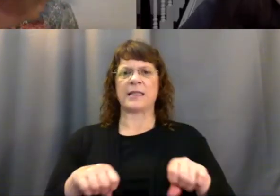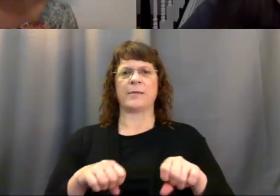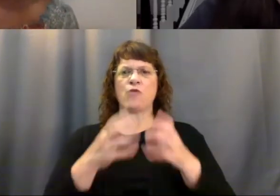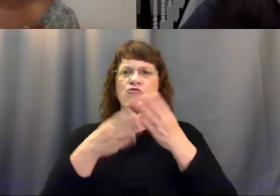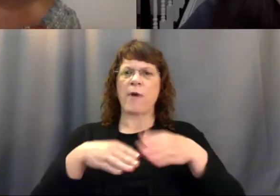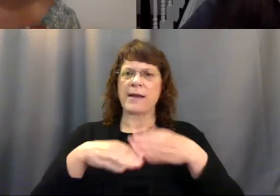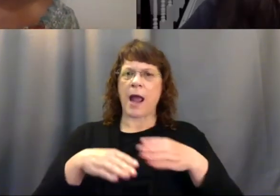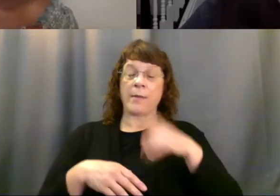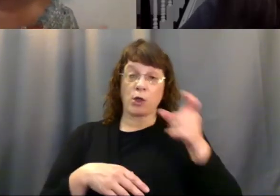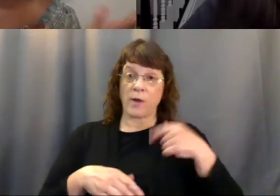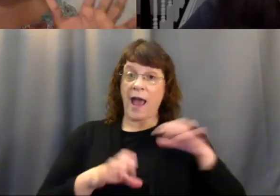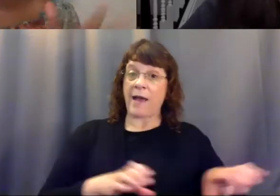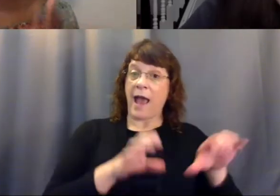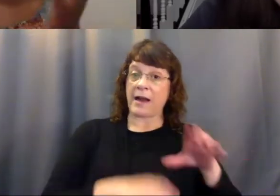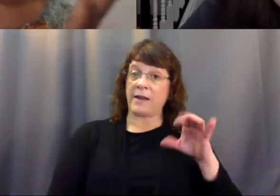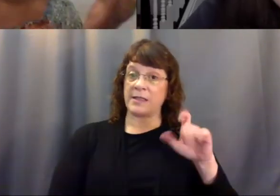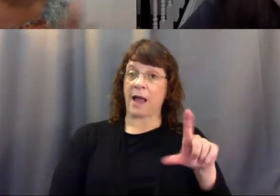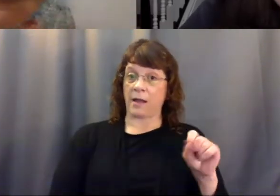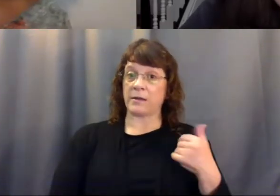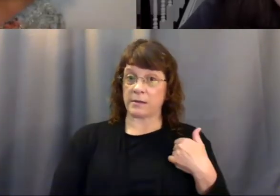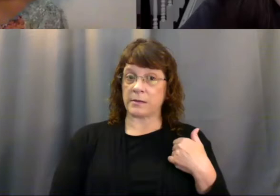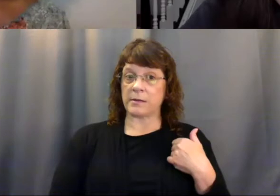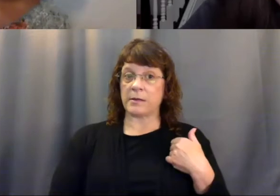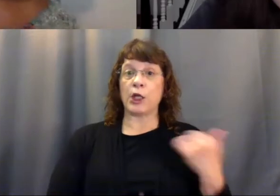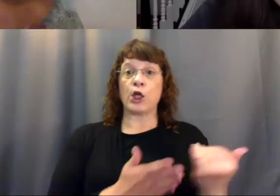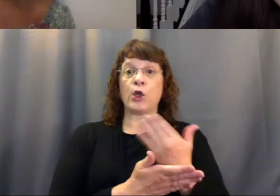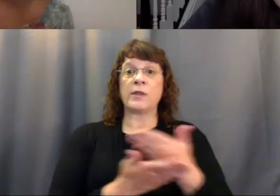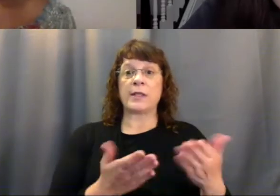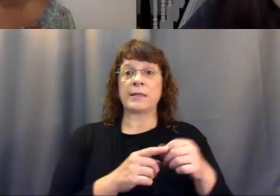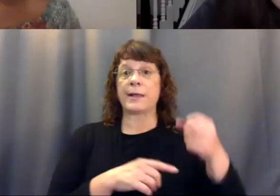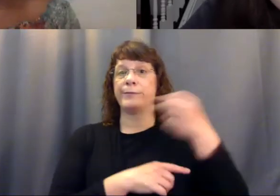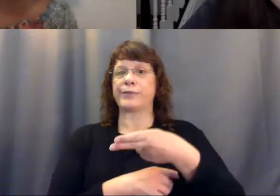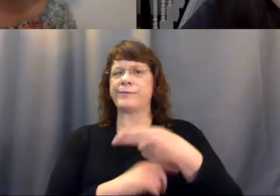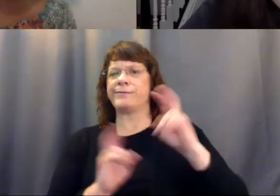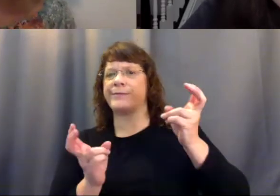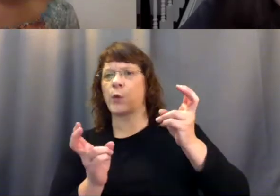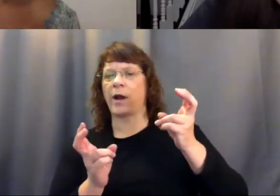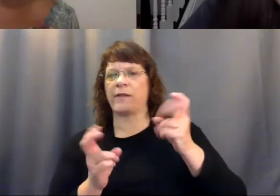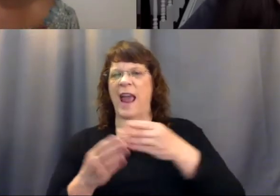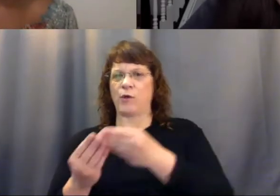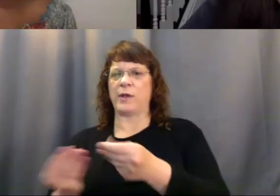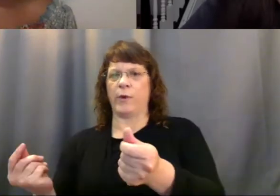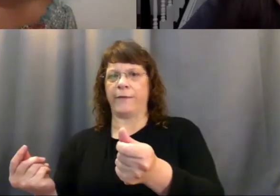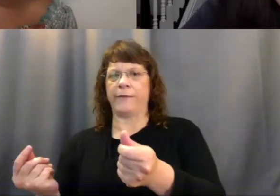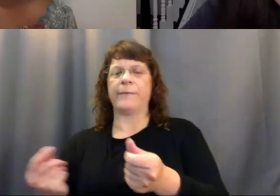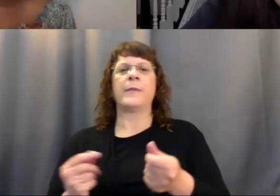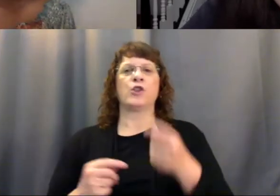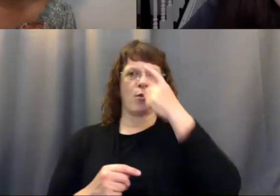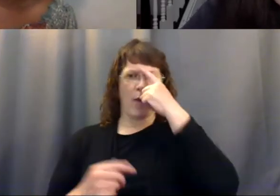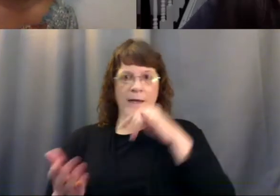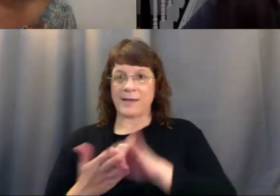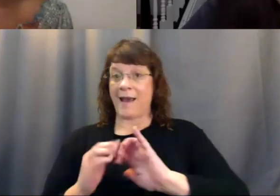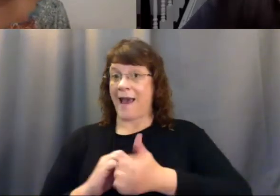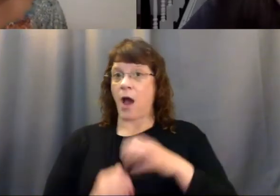you have active cells and they use things and then they toss them out more or less. And you have to get rid of them. So the brain does that with